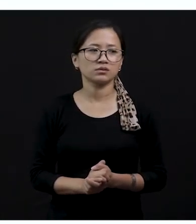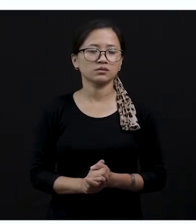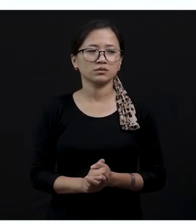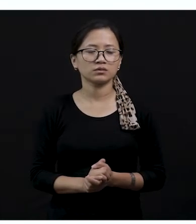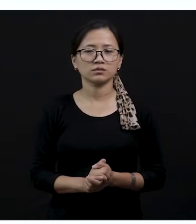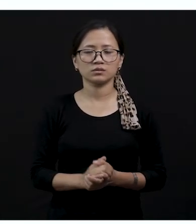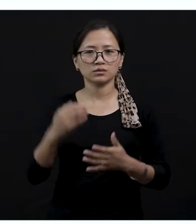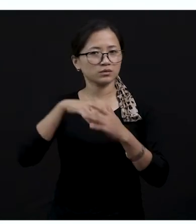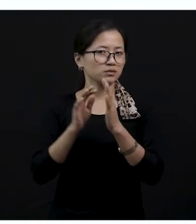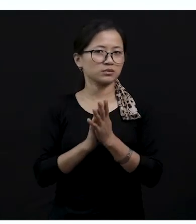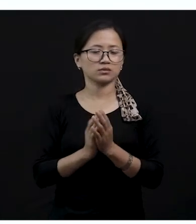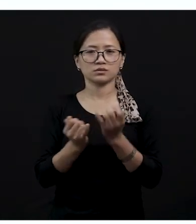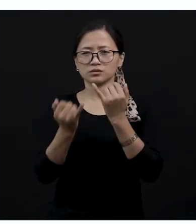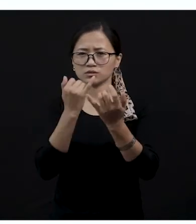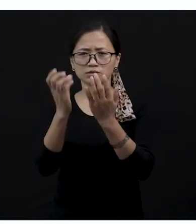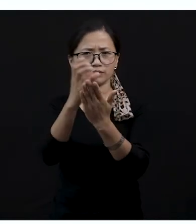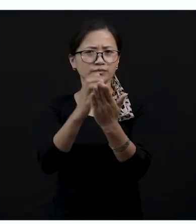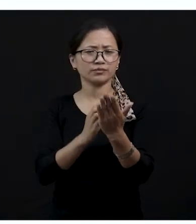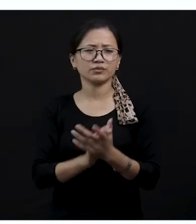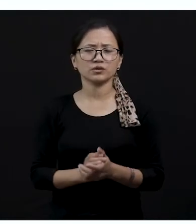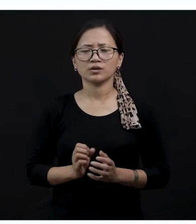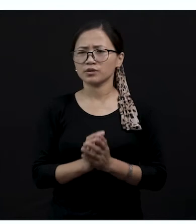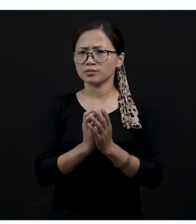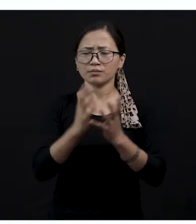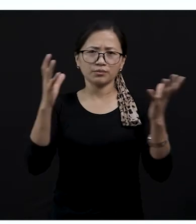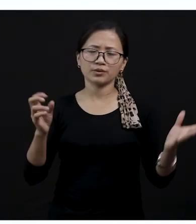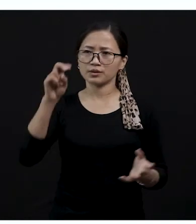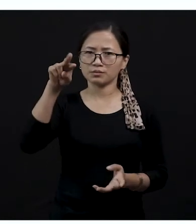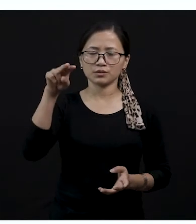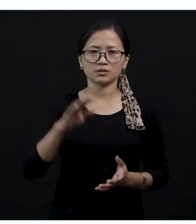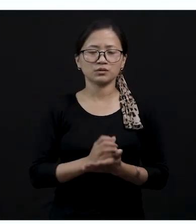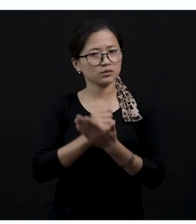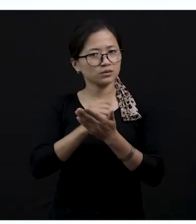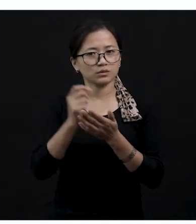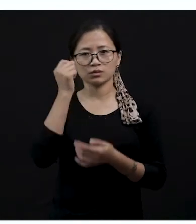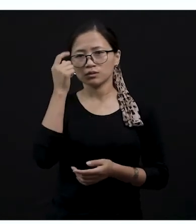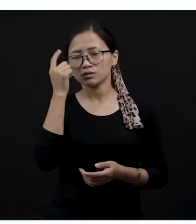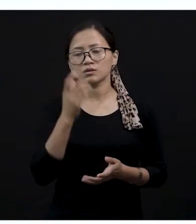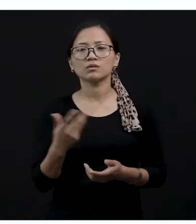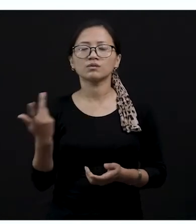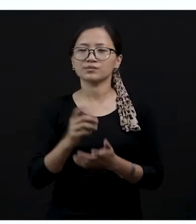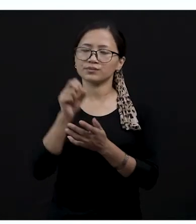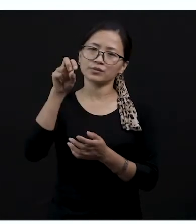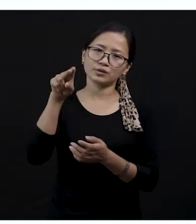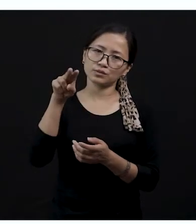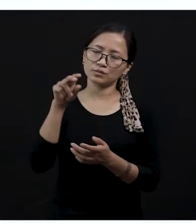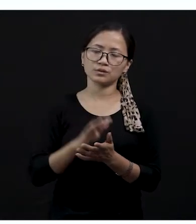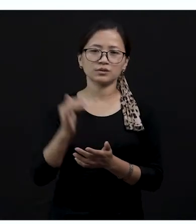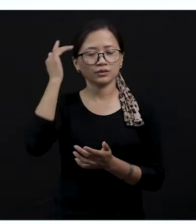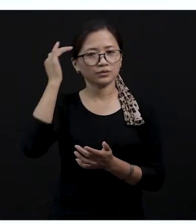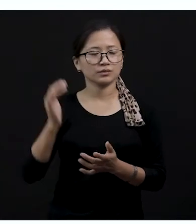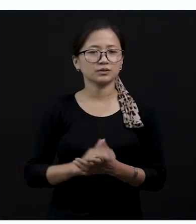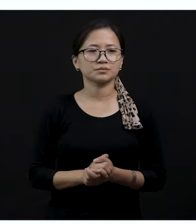in this poem, there are many meanings, right, that we can understand. Let's try to understand what those meanings are, okay?